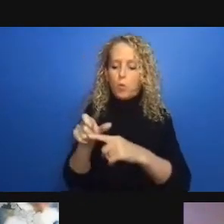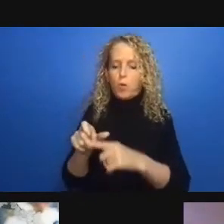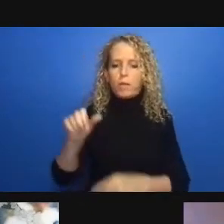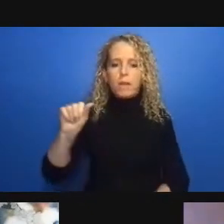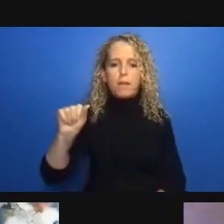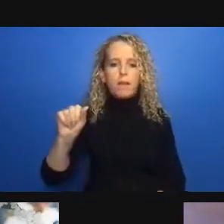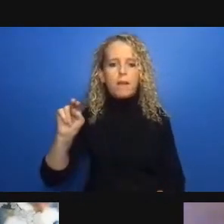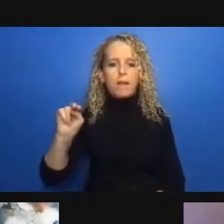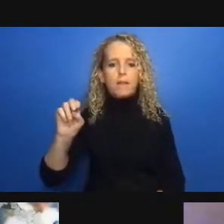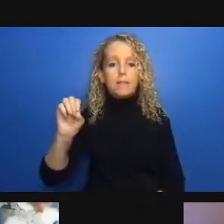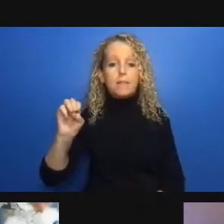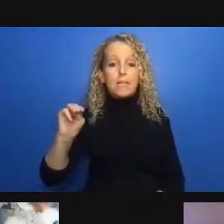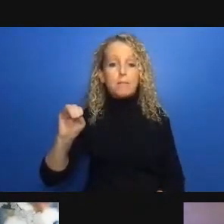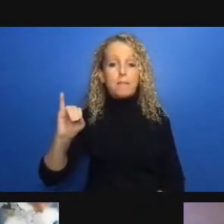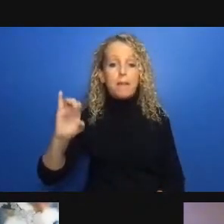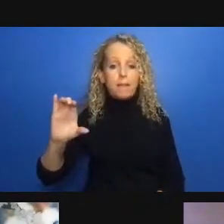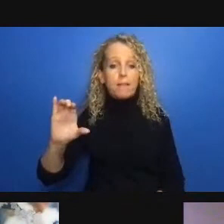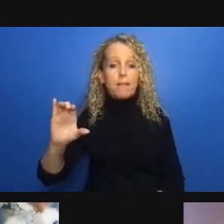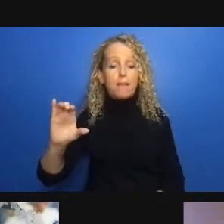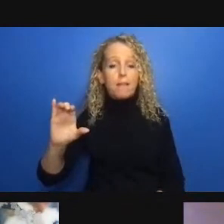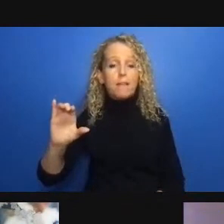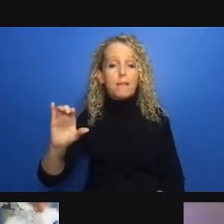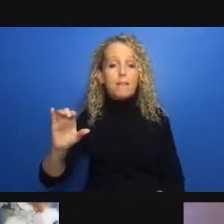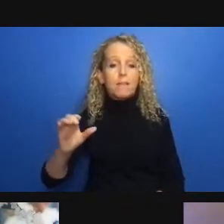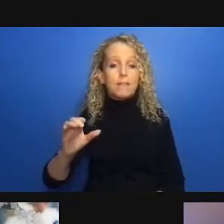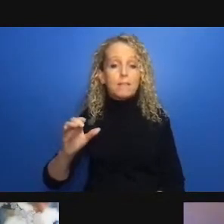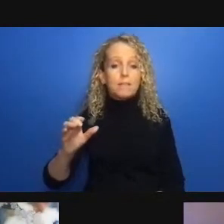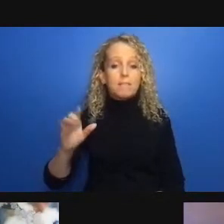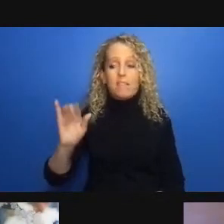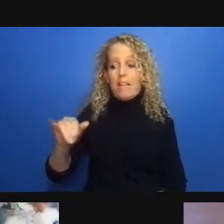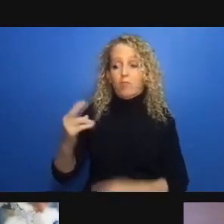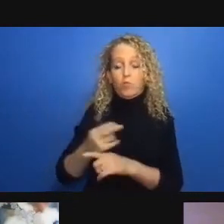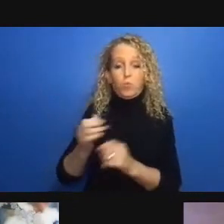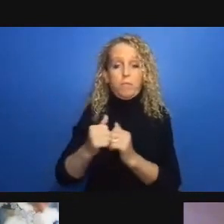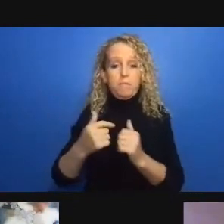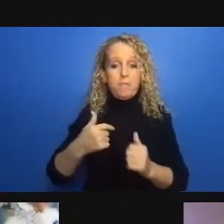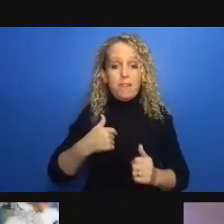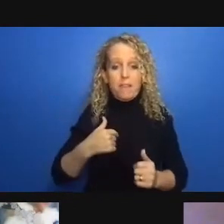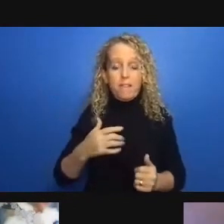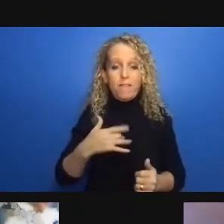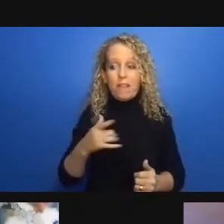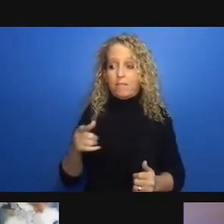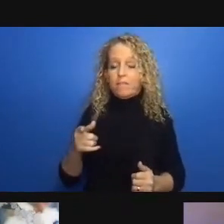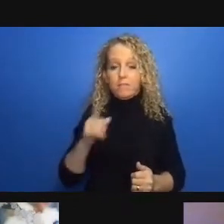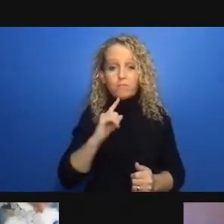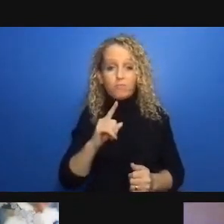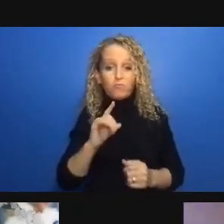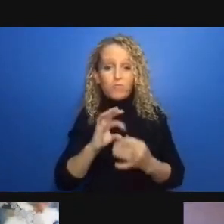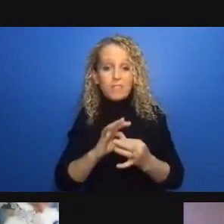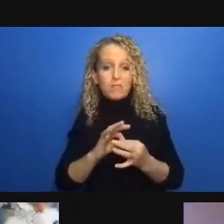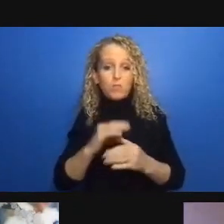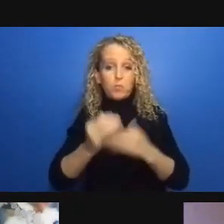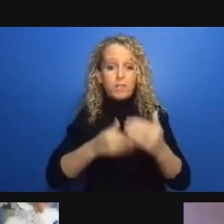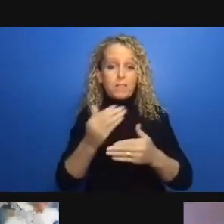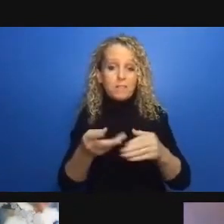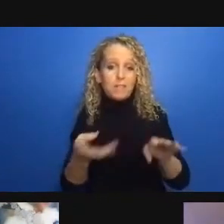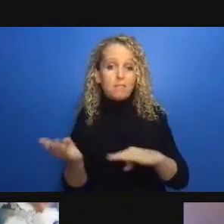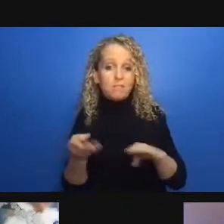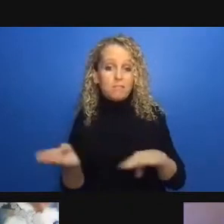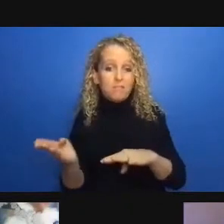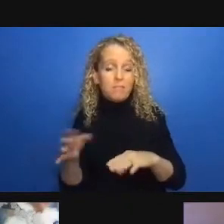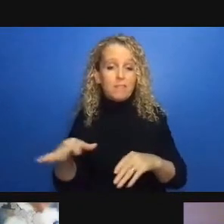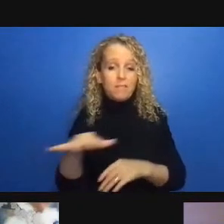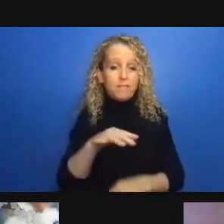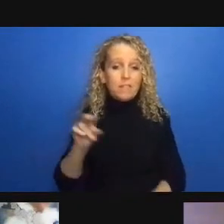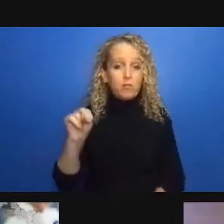that was with me explaining the value add processing sector in the province. So the biggest thing